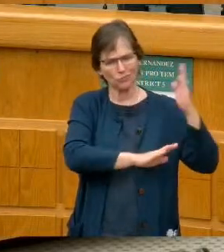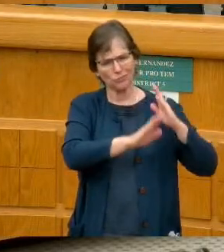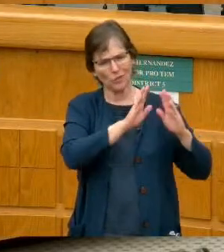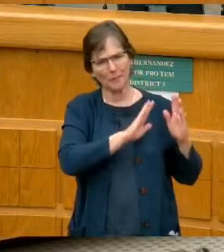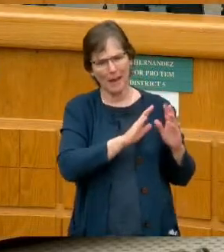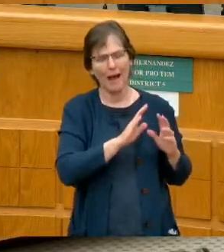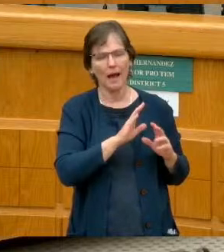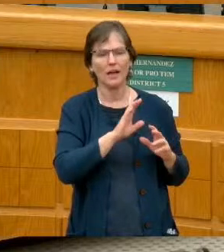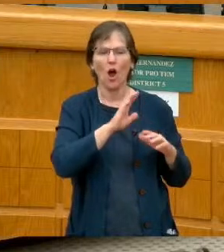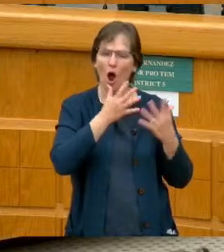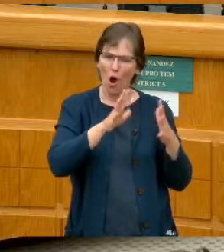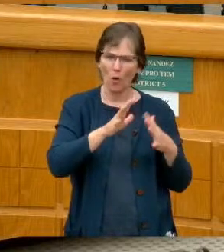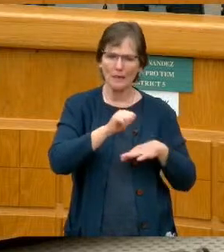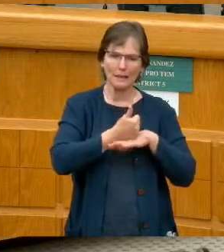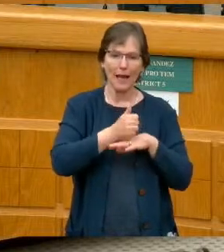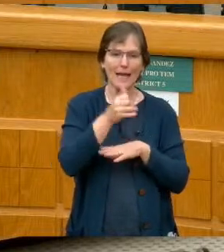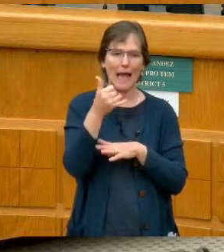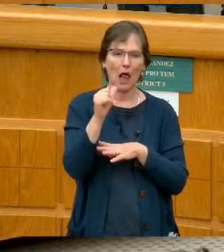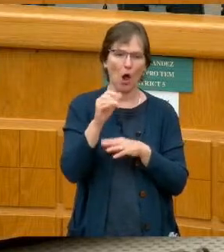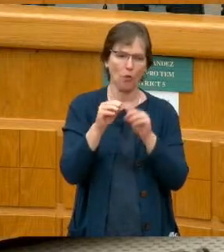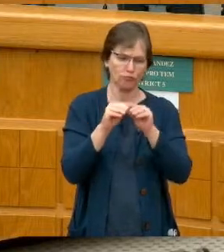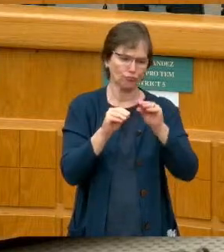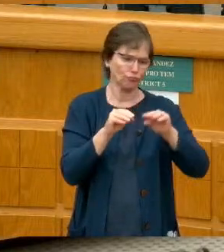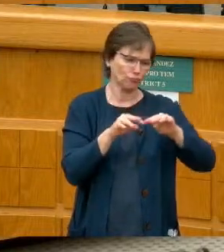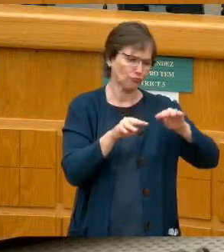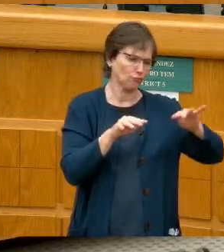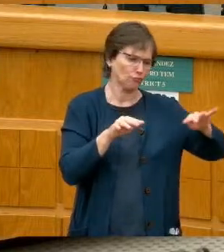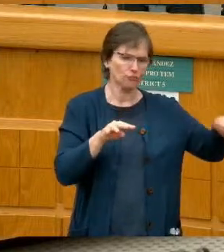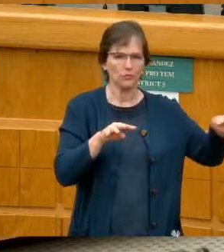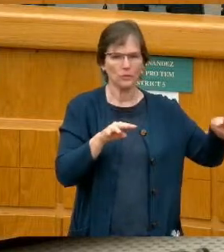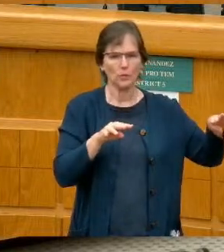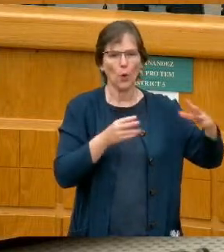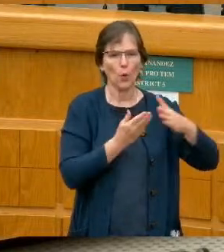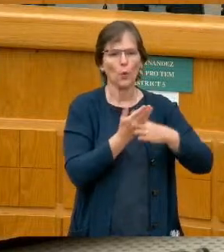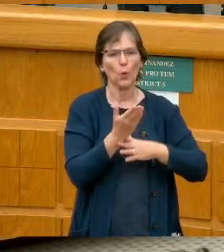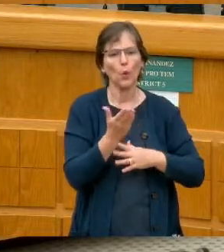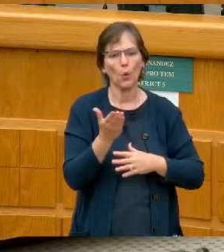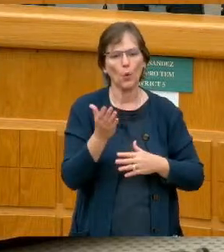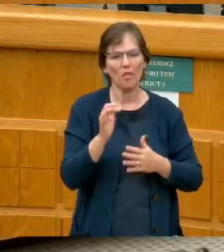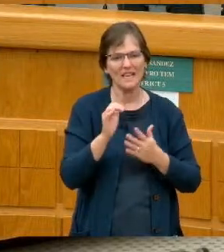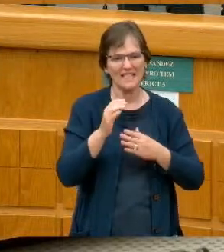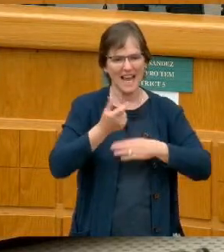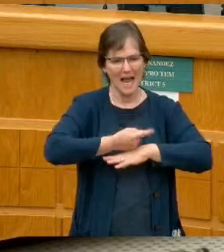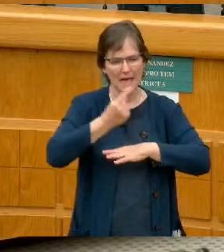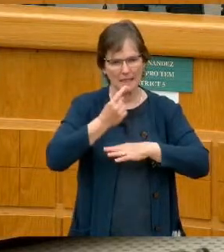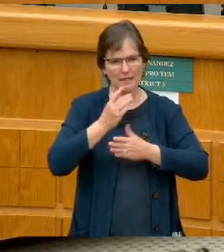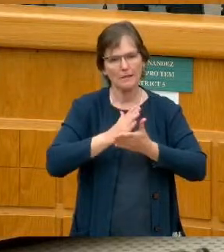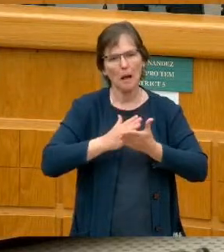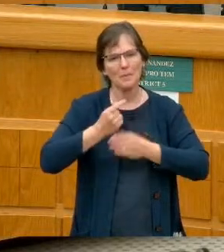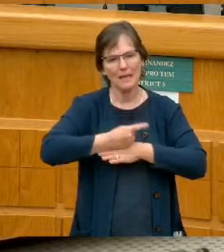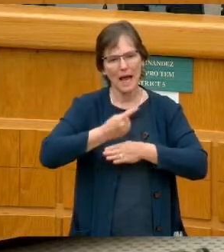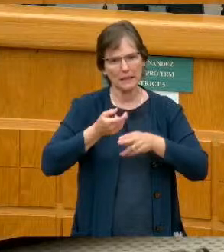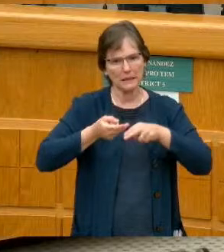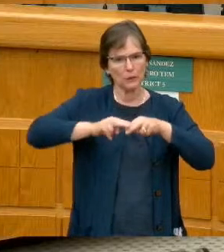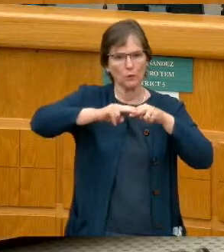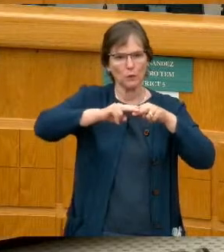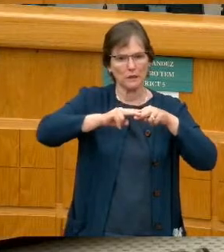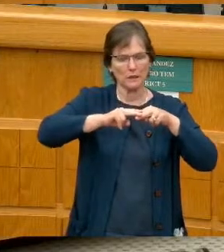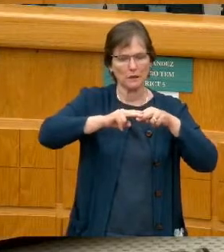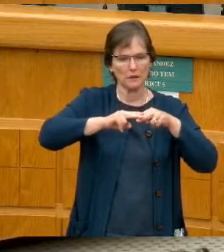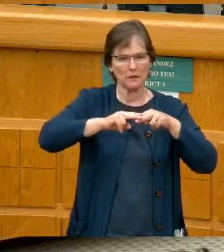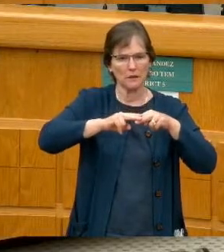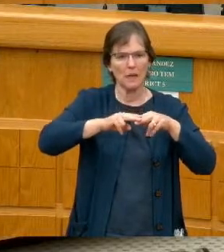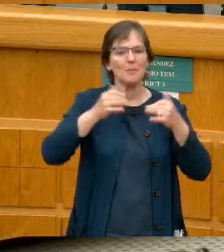have already been distributed in some of the yellow that you can see here, but the distribution dates for the most recent data drop, the